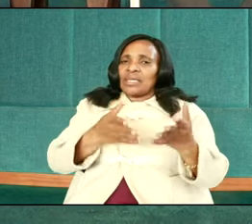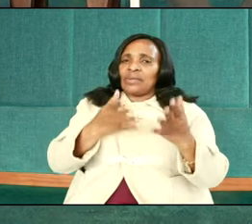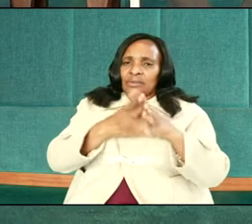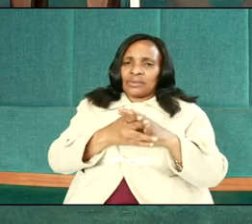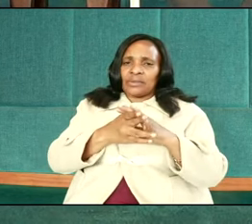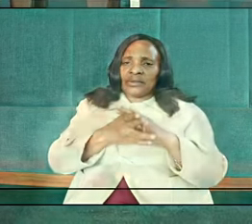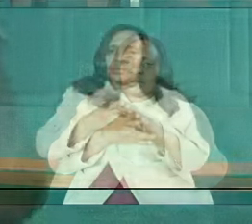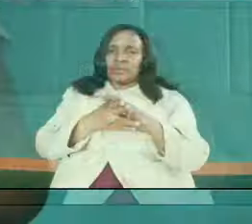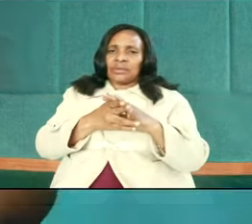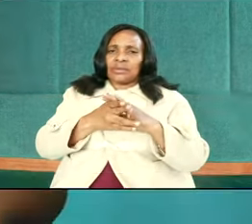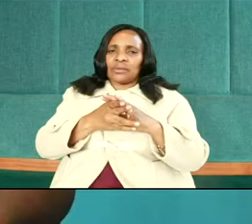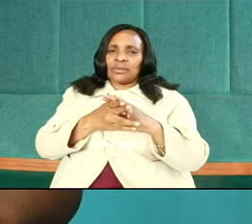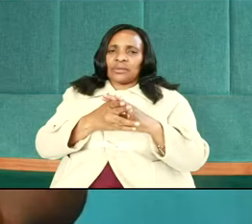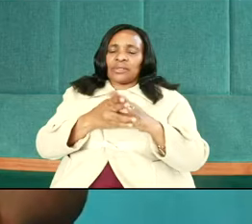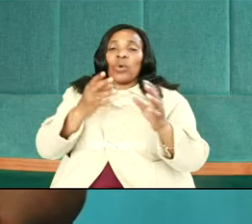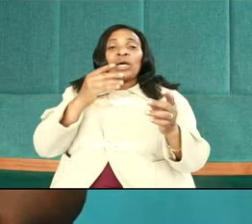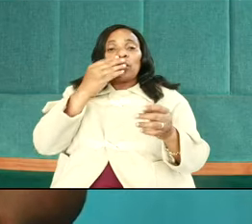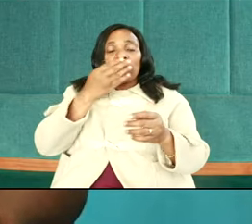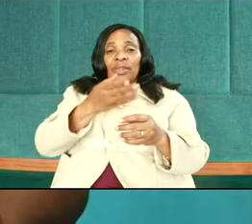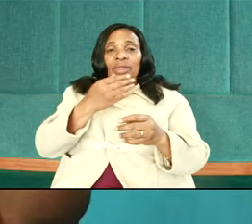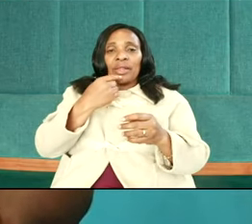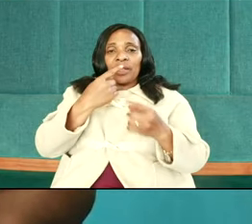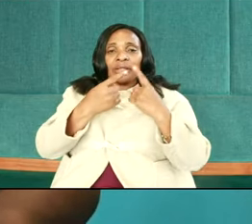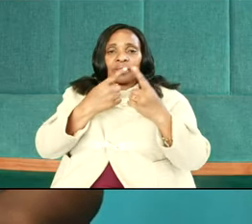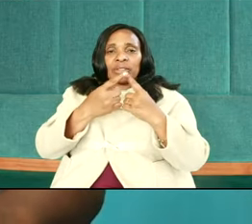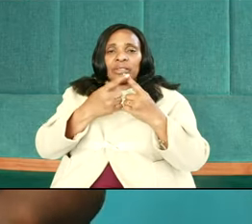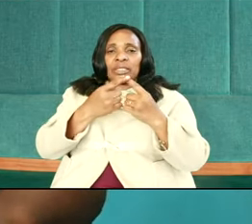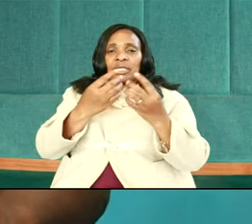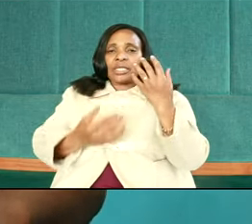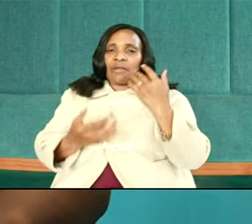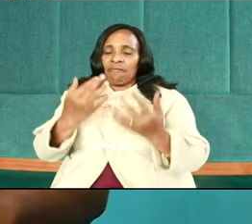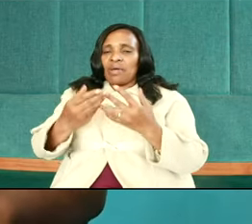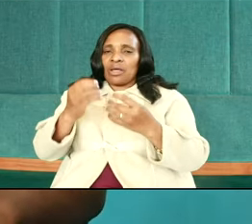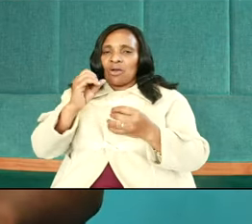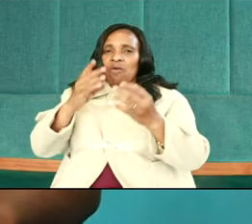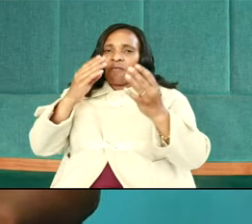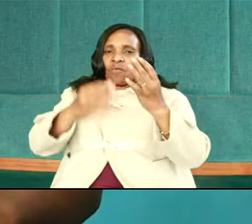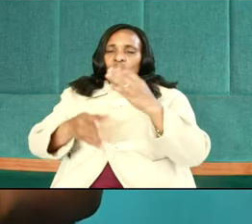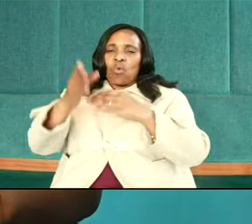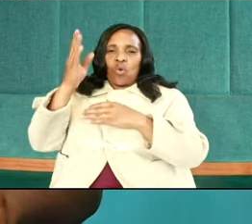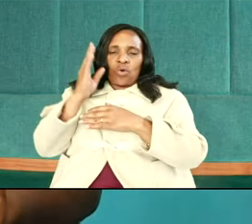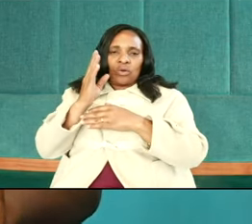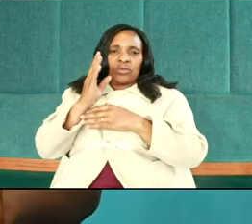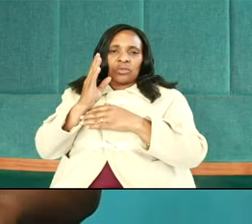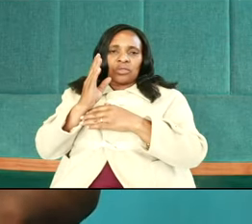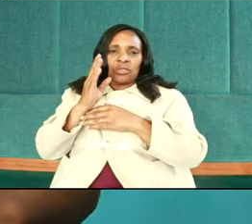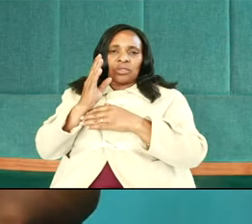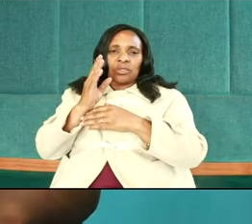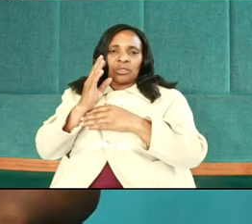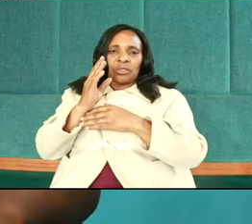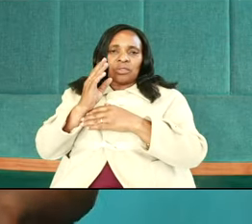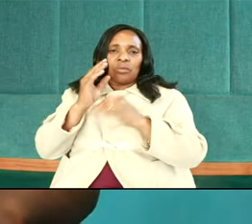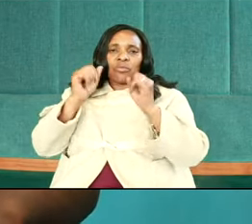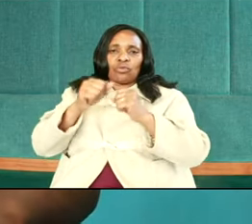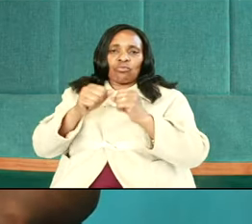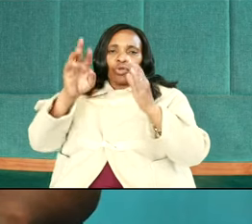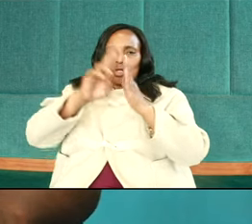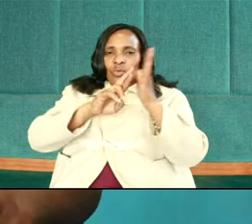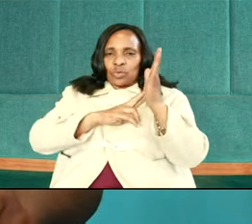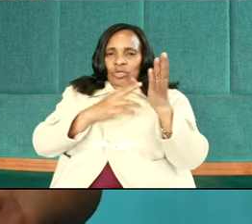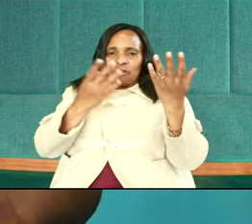when he had said that if the fire of God lights, it will rain,